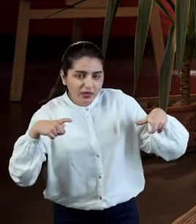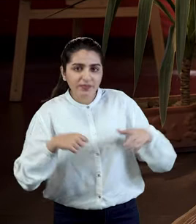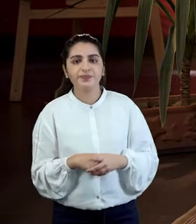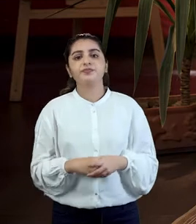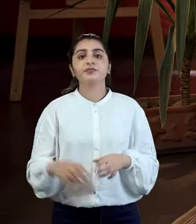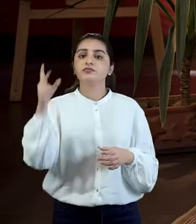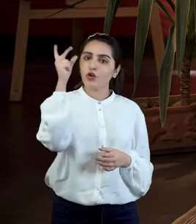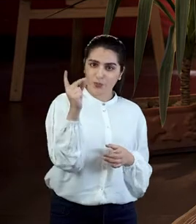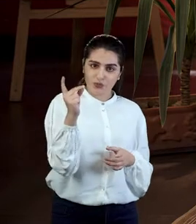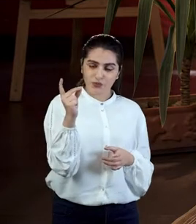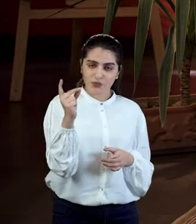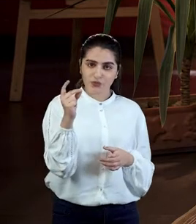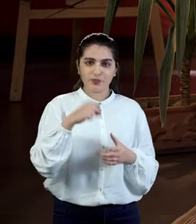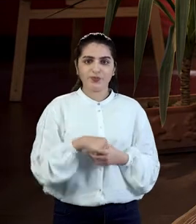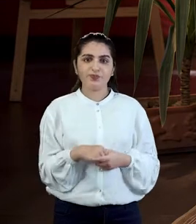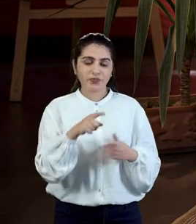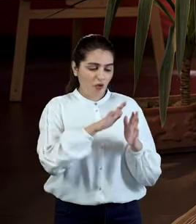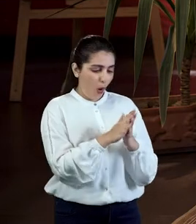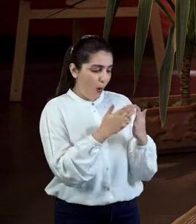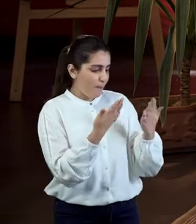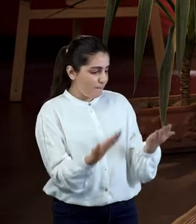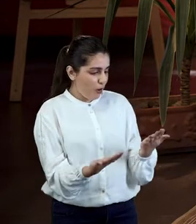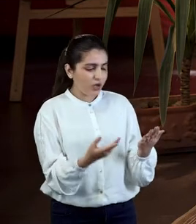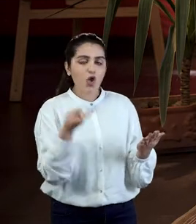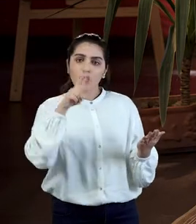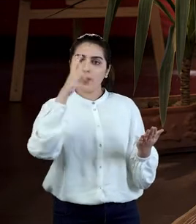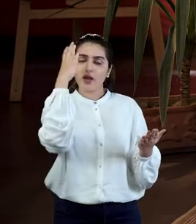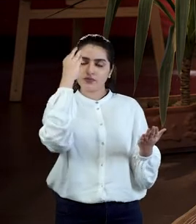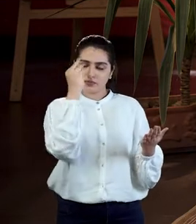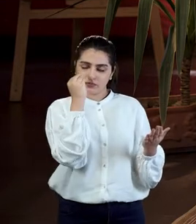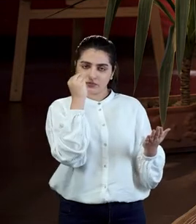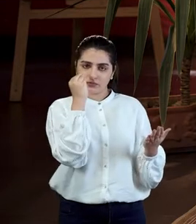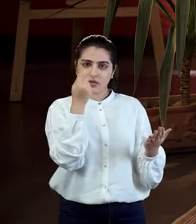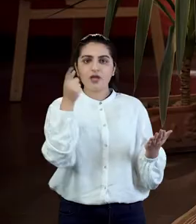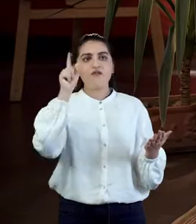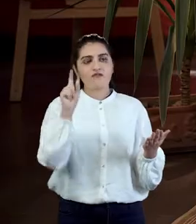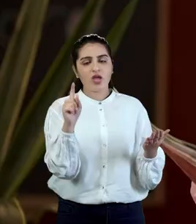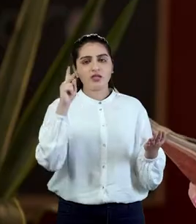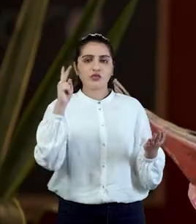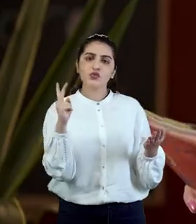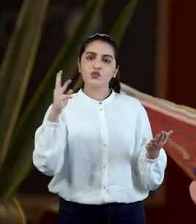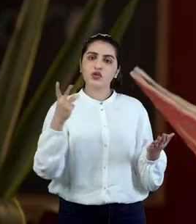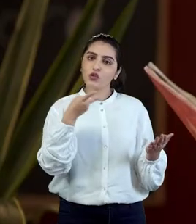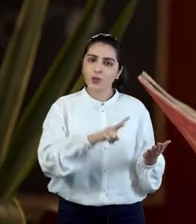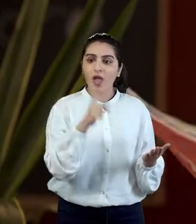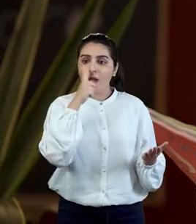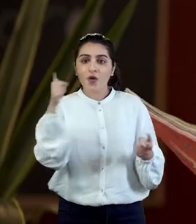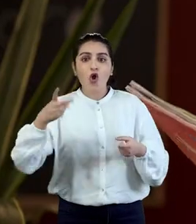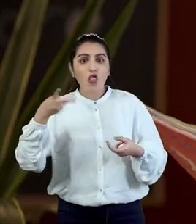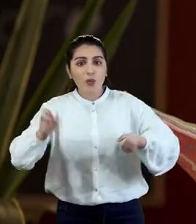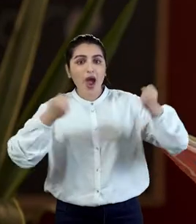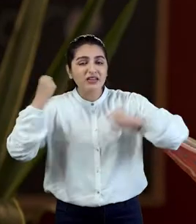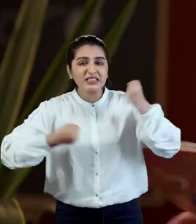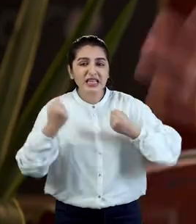"Chance number 2, he said. Then he opened his book, closed his eyes, and began to count. Princess Eliza ran to